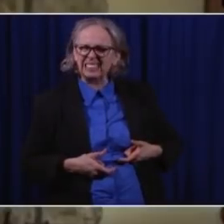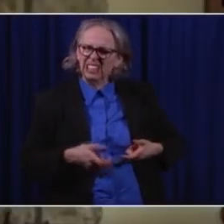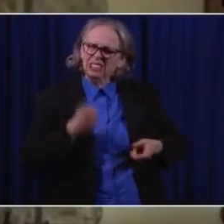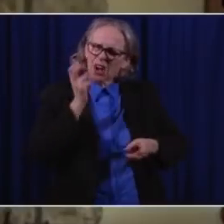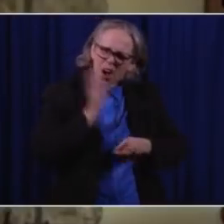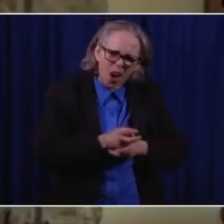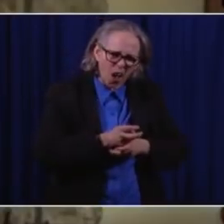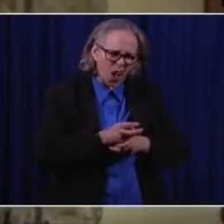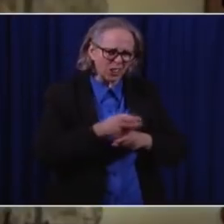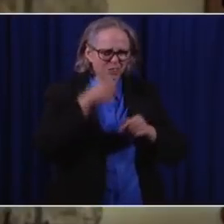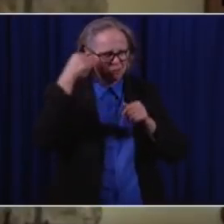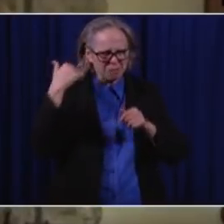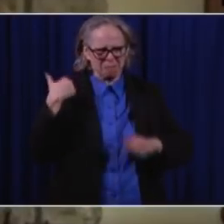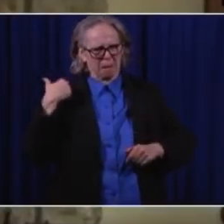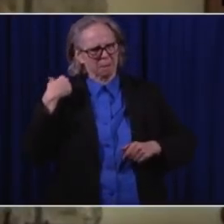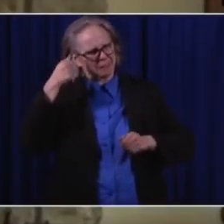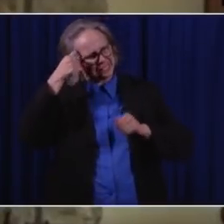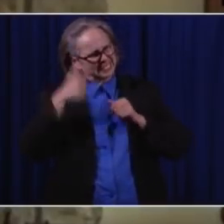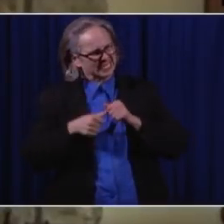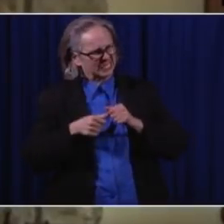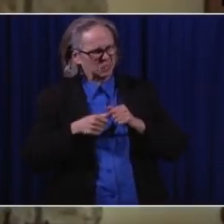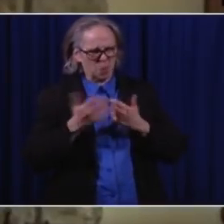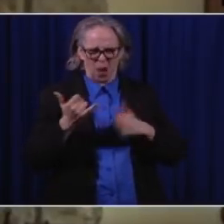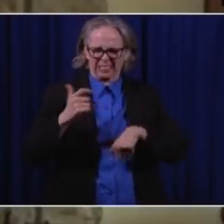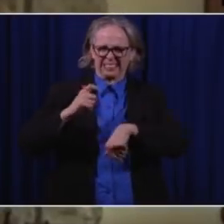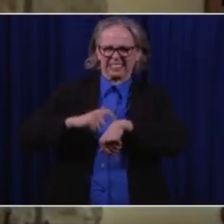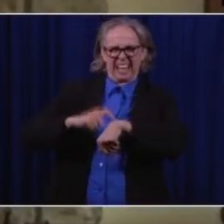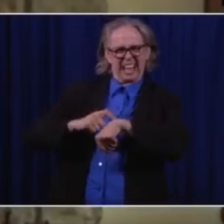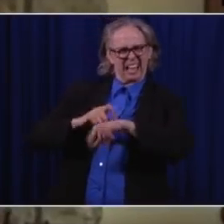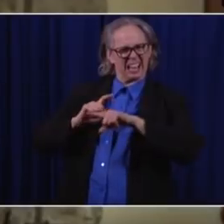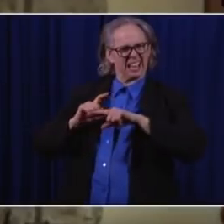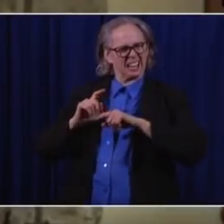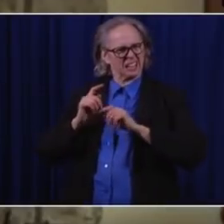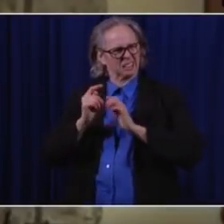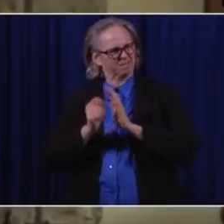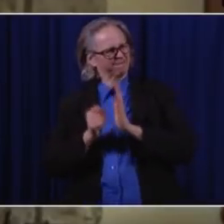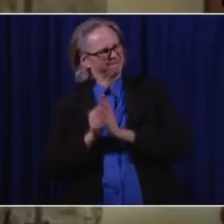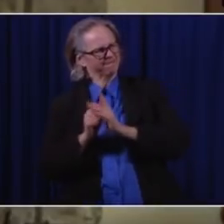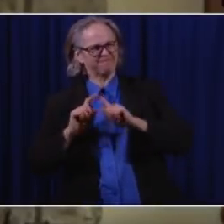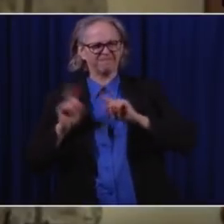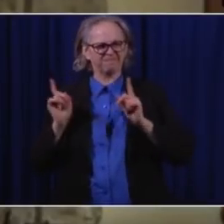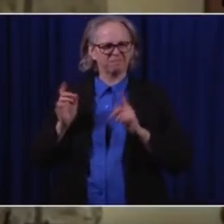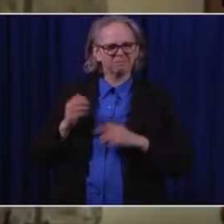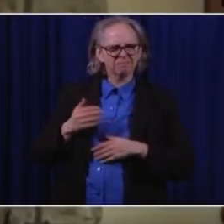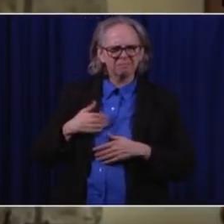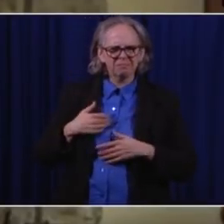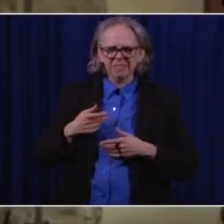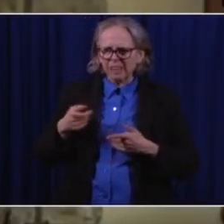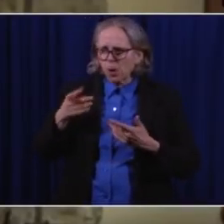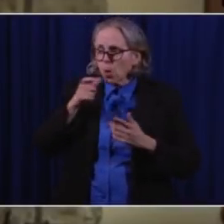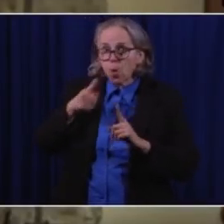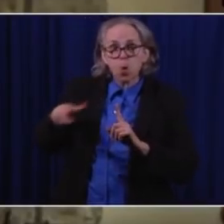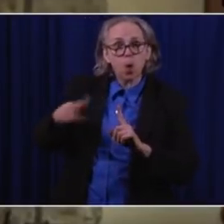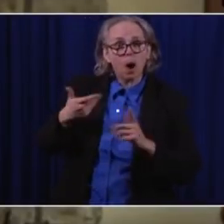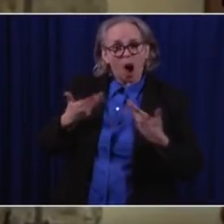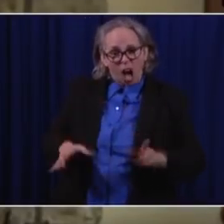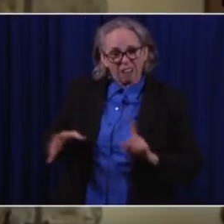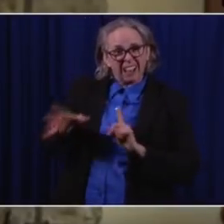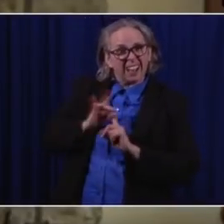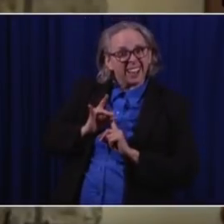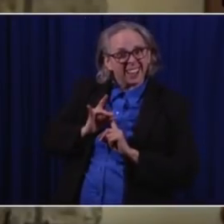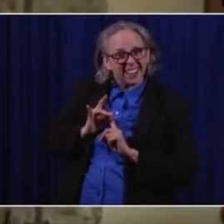that either you or he could be carrying the COVID and could spread it without knowing it. So again, it's,